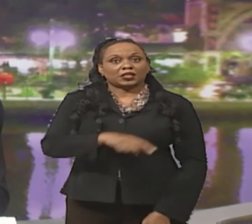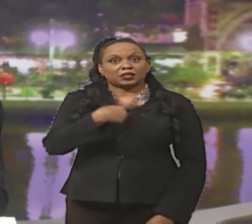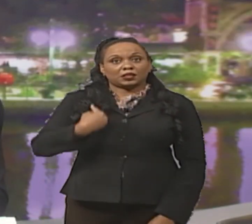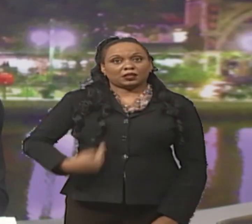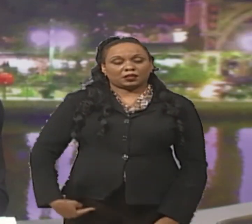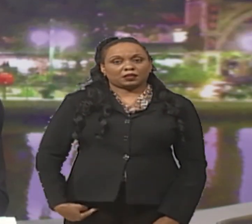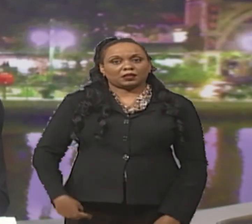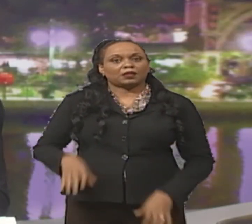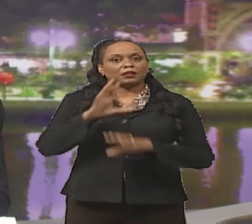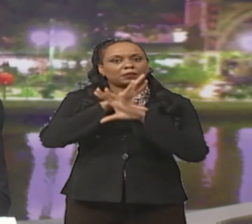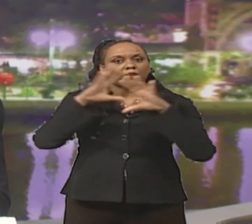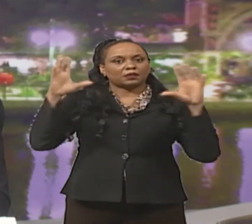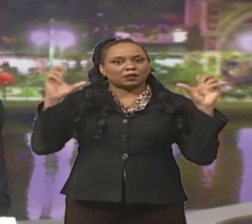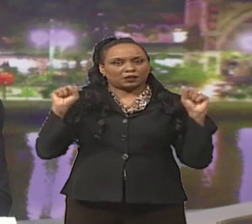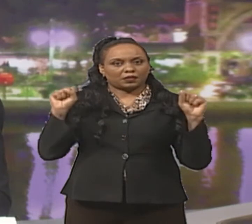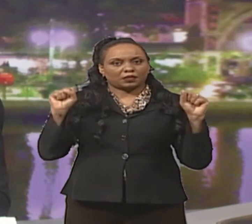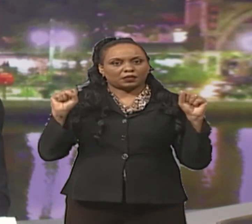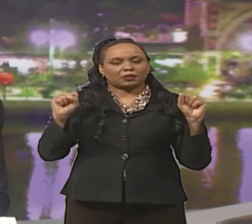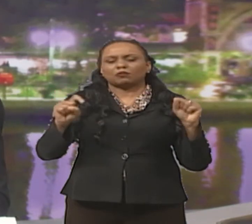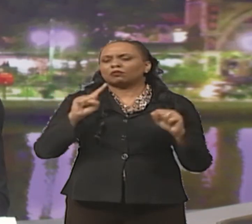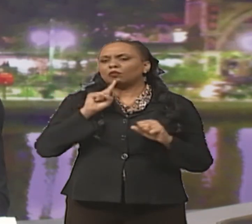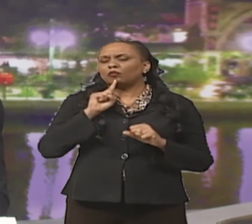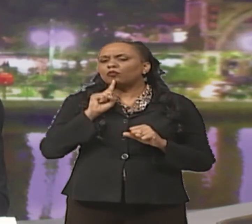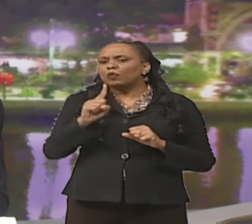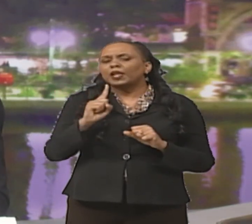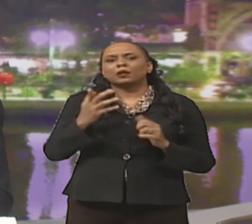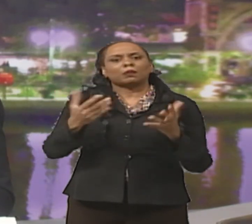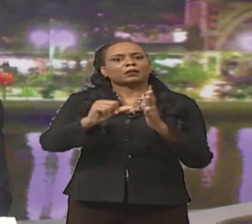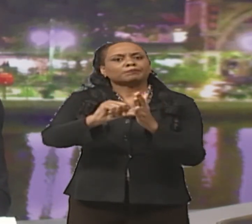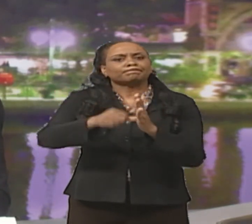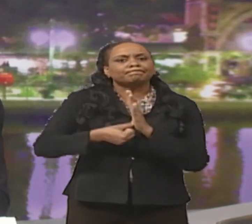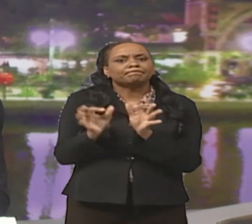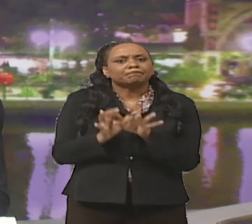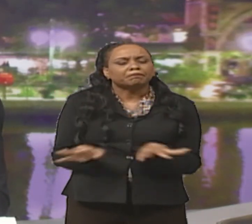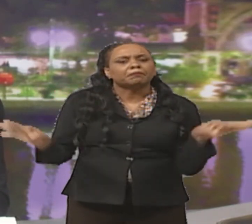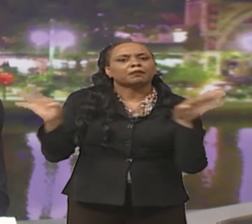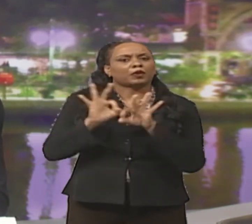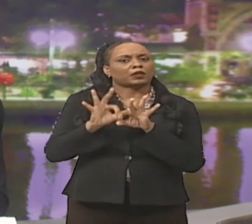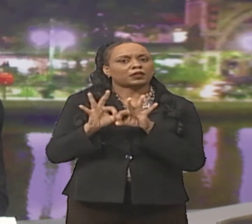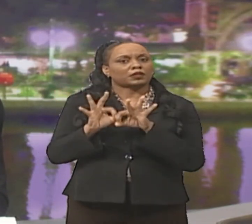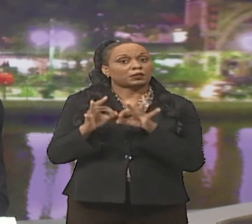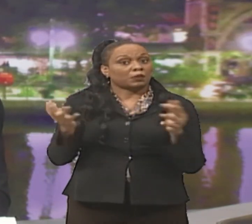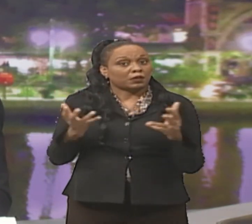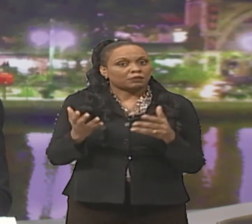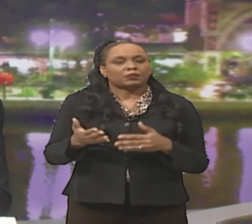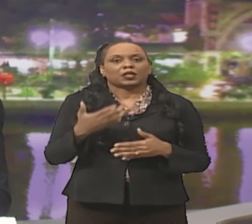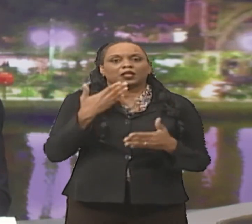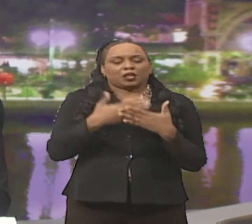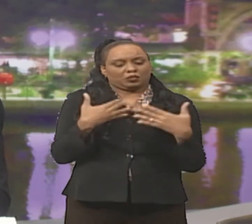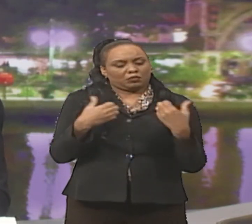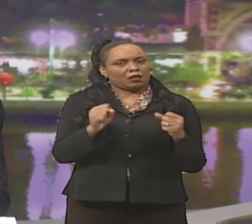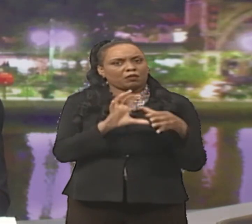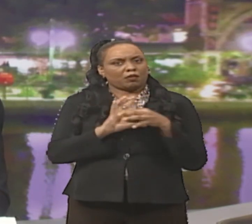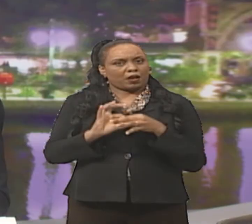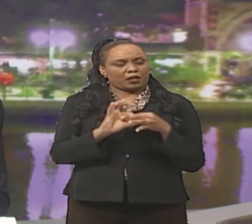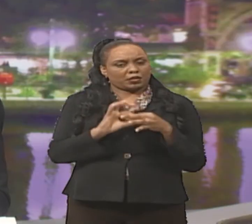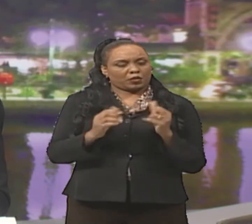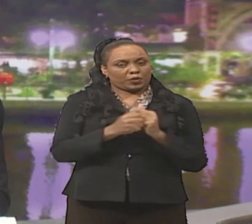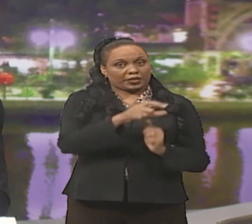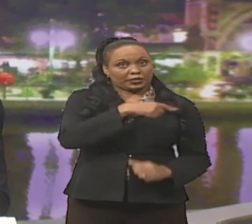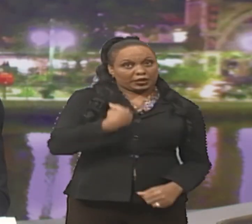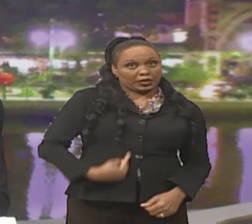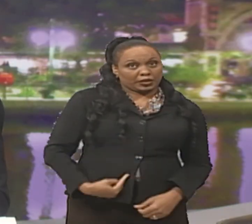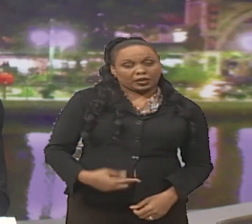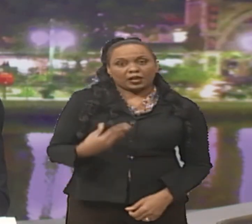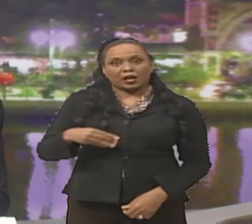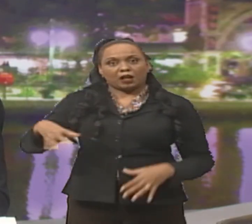China's President Xi Jinping has been stressing the importance of a strong relationship with Russia. His comments come as he recently